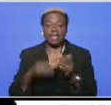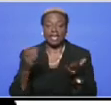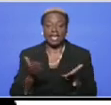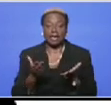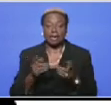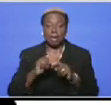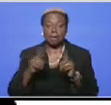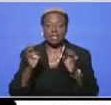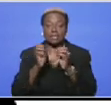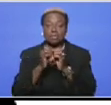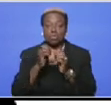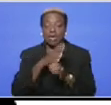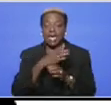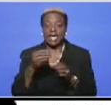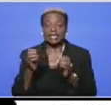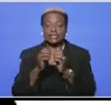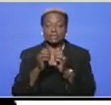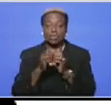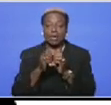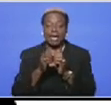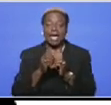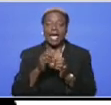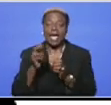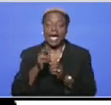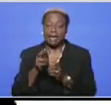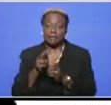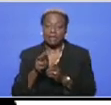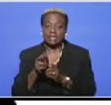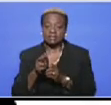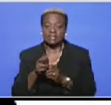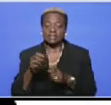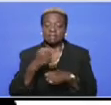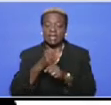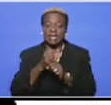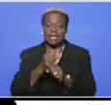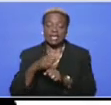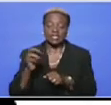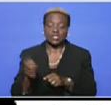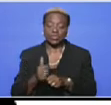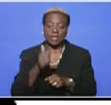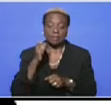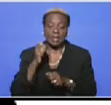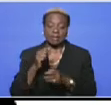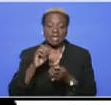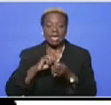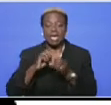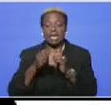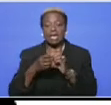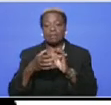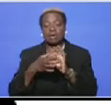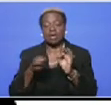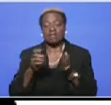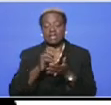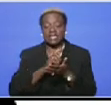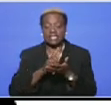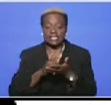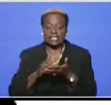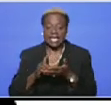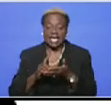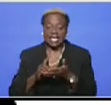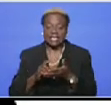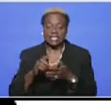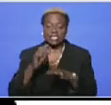more hyperrealism is going to be making a swing back. There are a number of designs on display that appear very